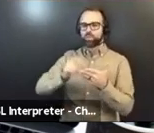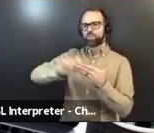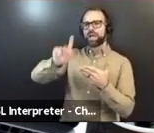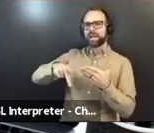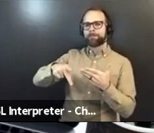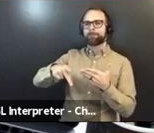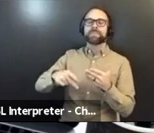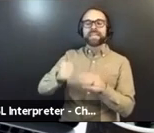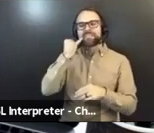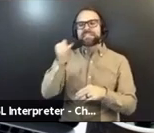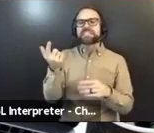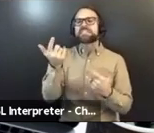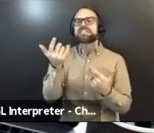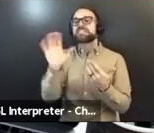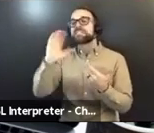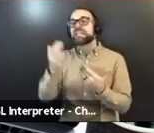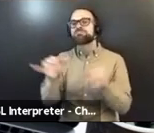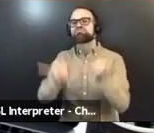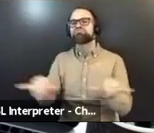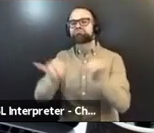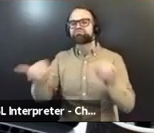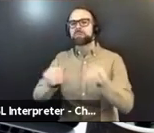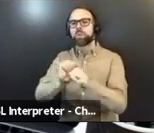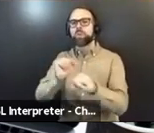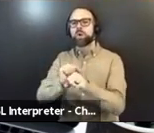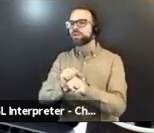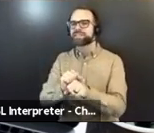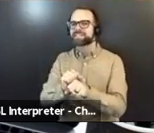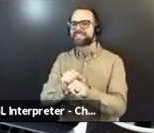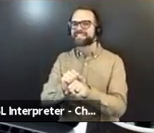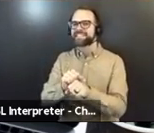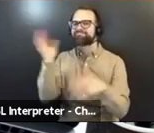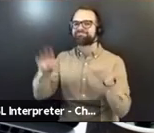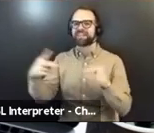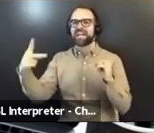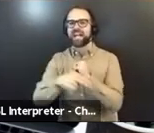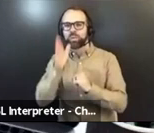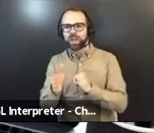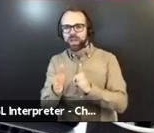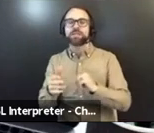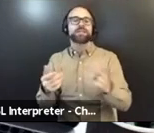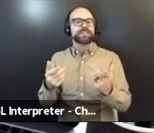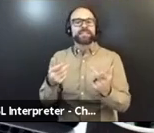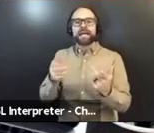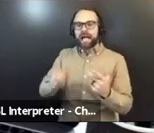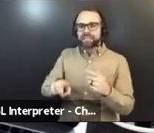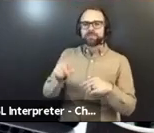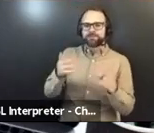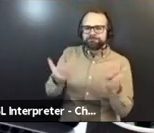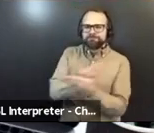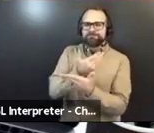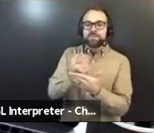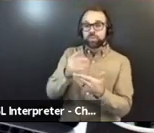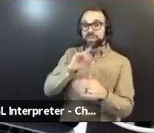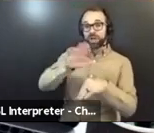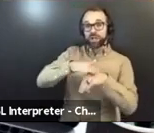routine work, your claim will be cut. So it has to sound, you've got to use the right words. And this is where consultants are really good at, because they do this every